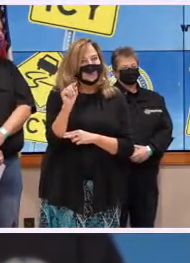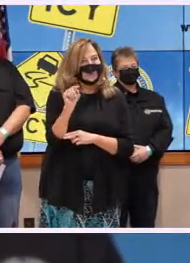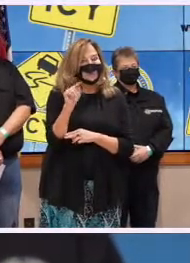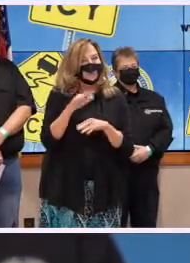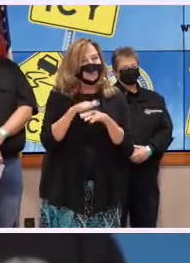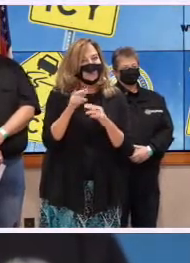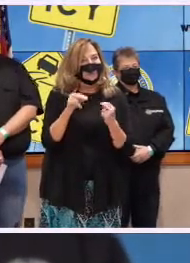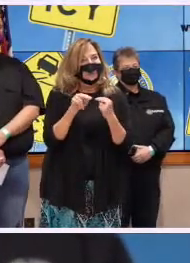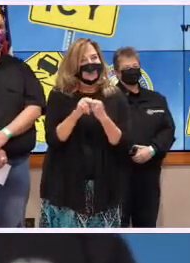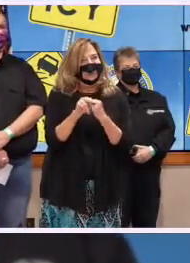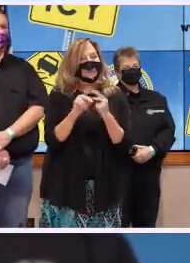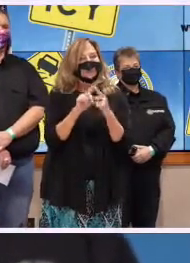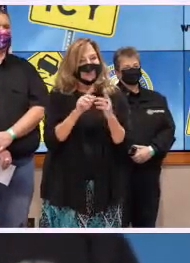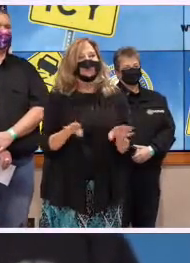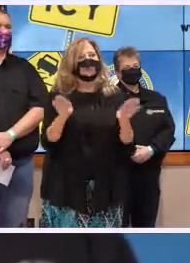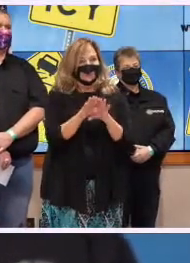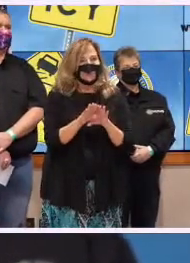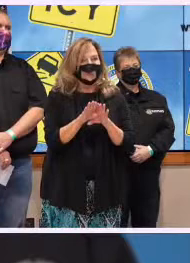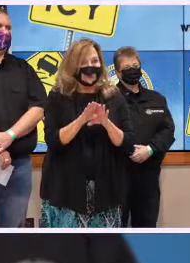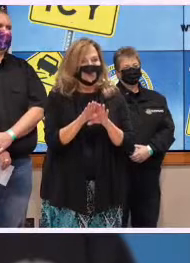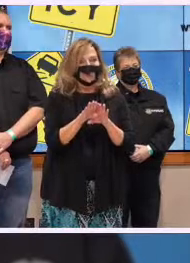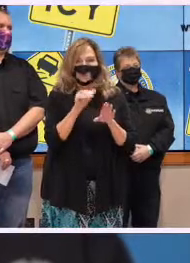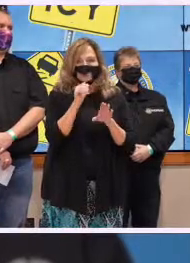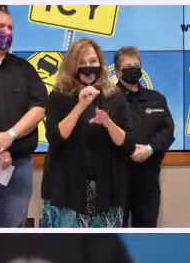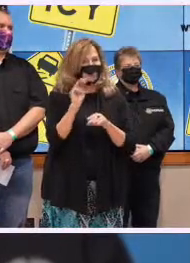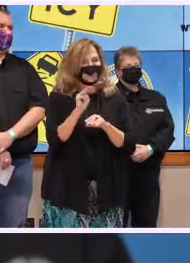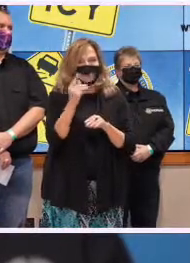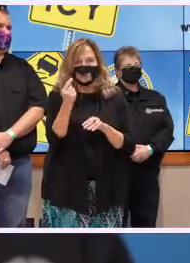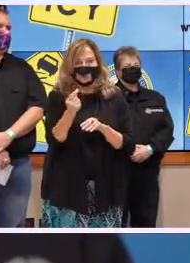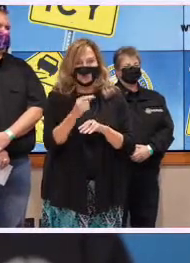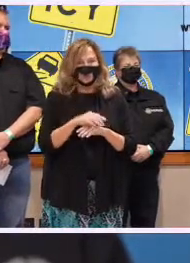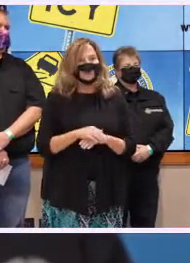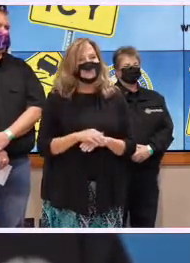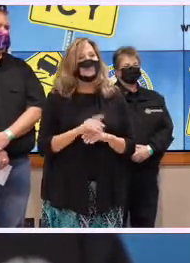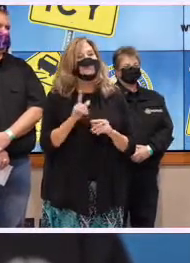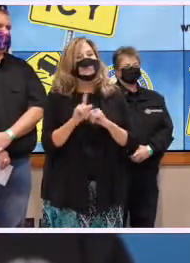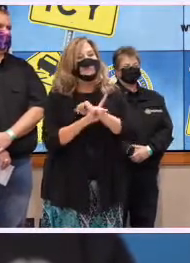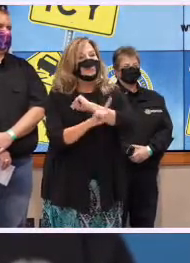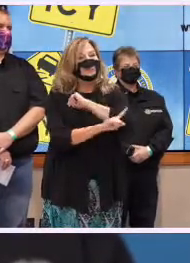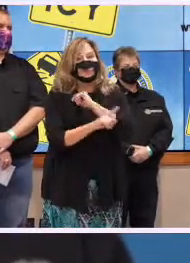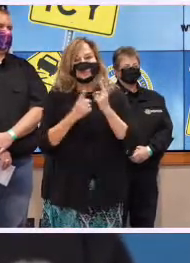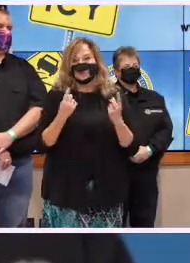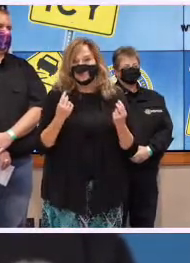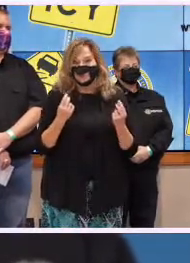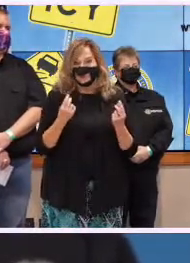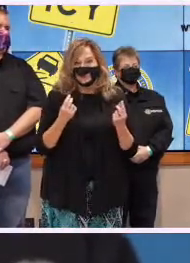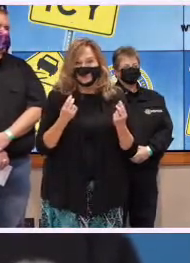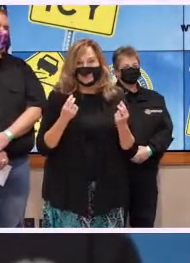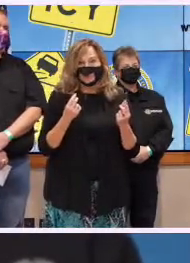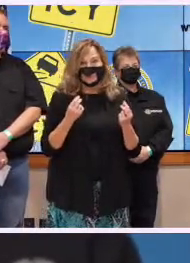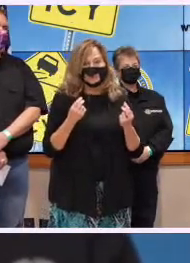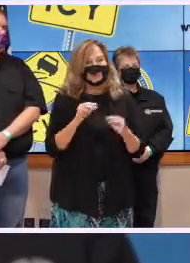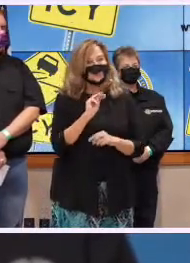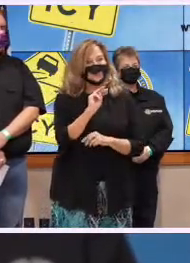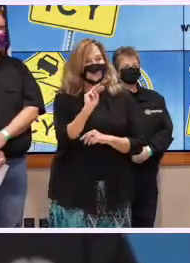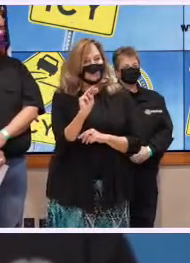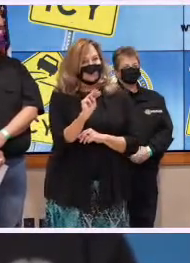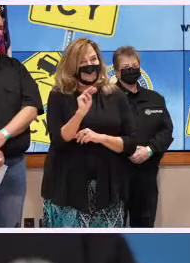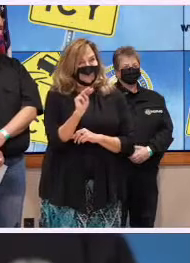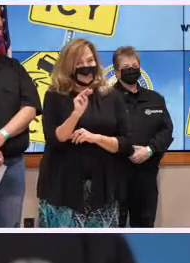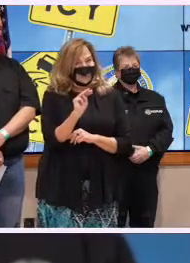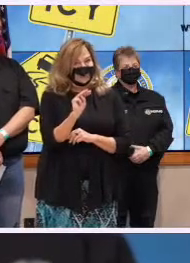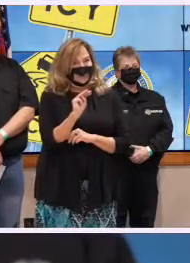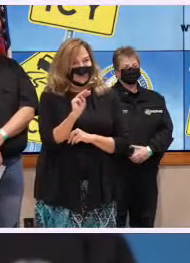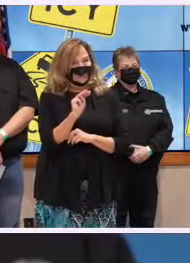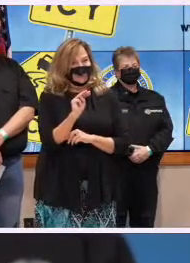to Metro. With regards to solid waste, the tentative plans, Monday's garbage and recycling